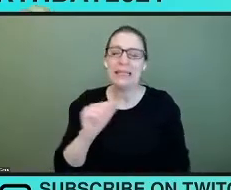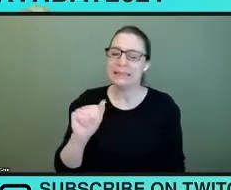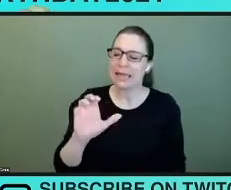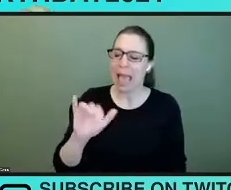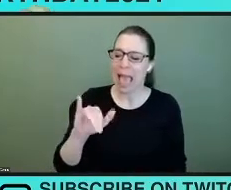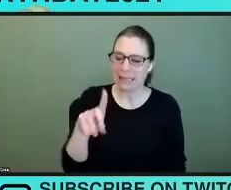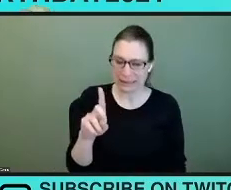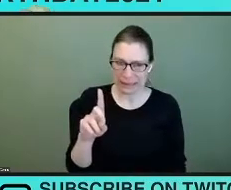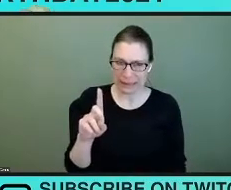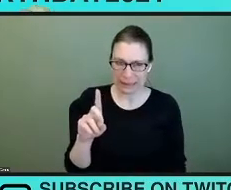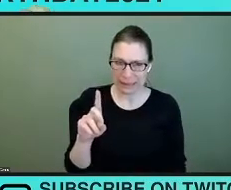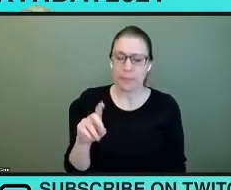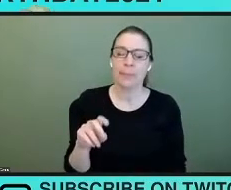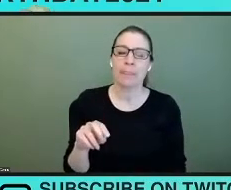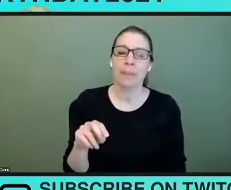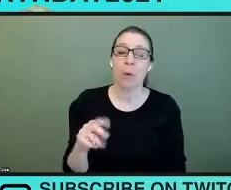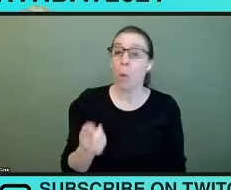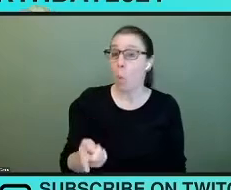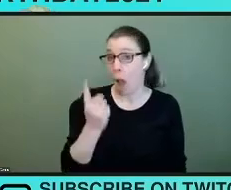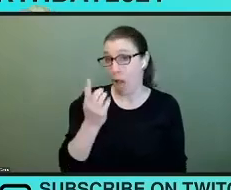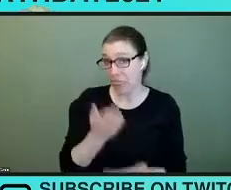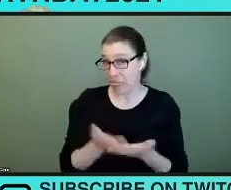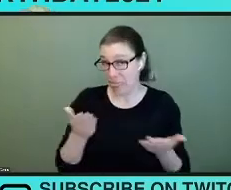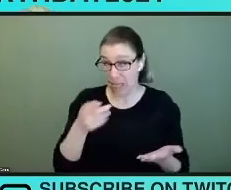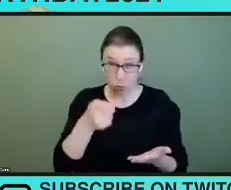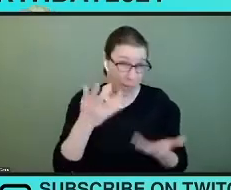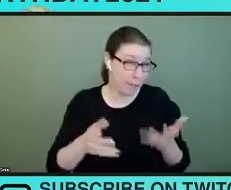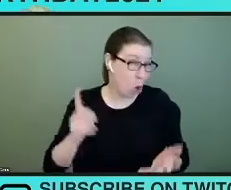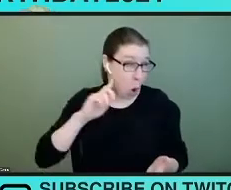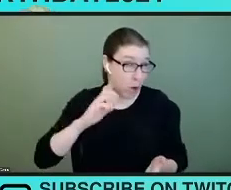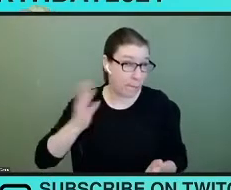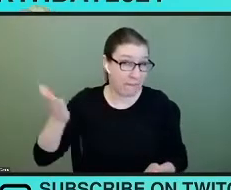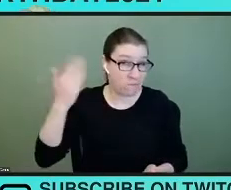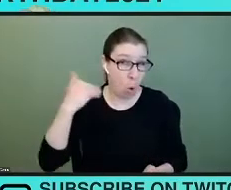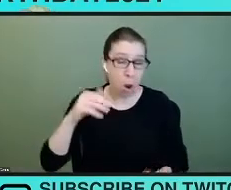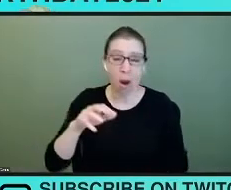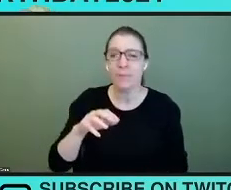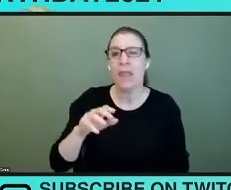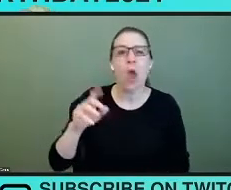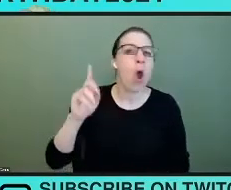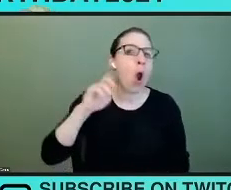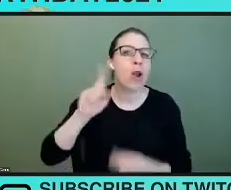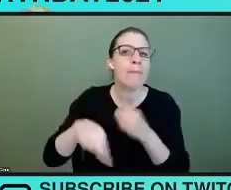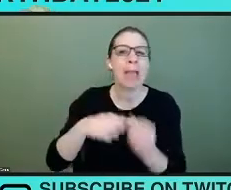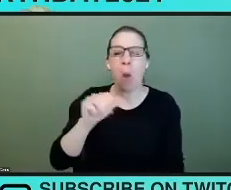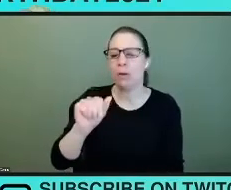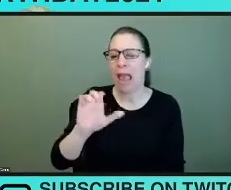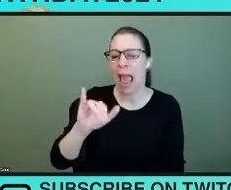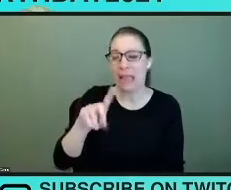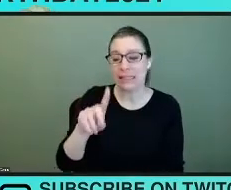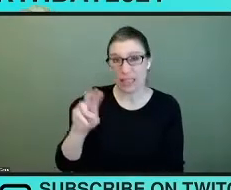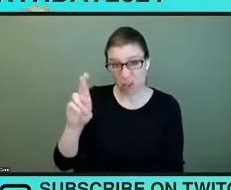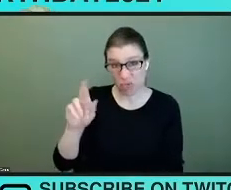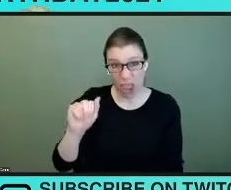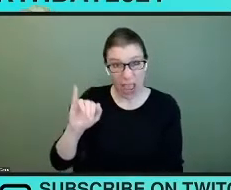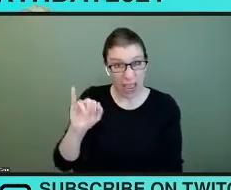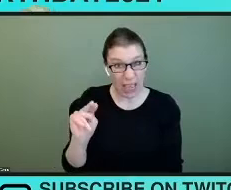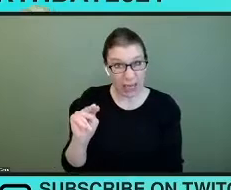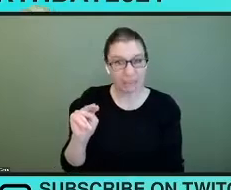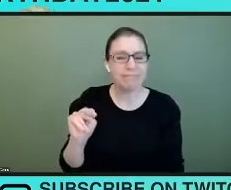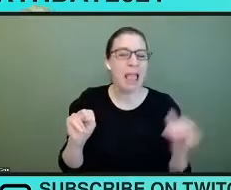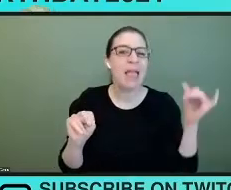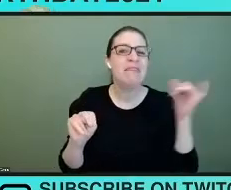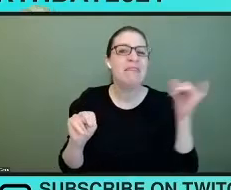I think one of the things you may heard of in the past is acidic rain, right? Acid rain. Mhm. And acid rain is because of